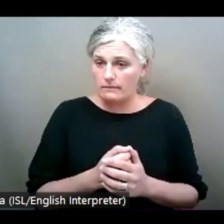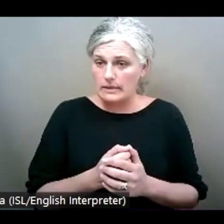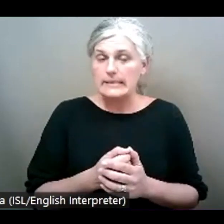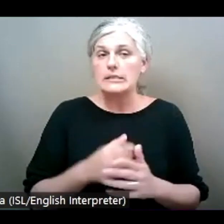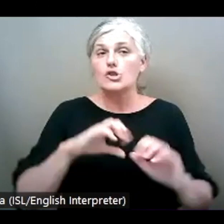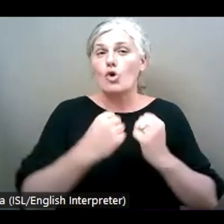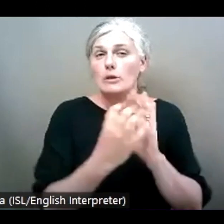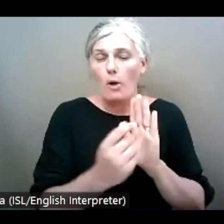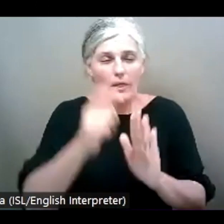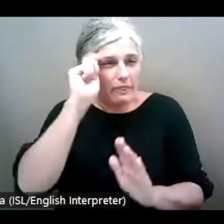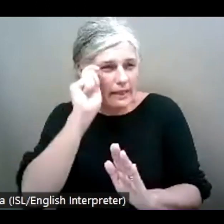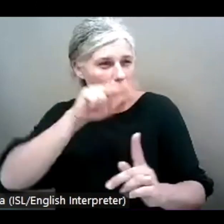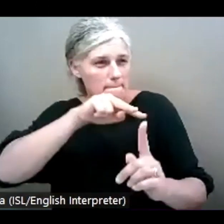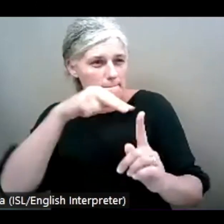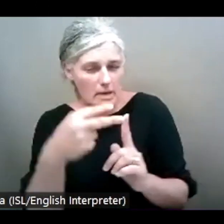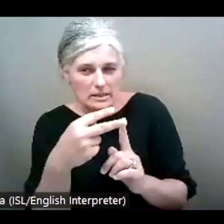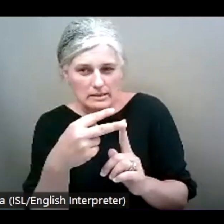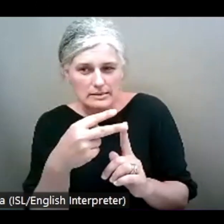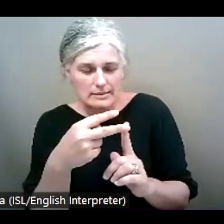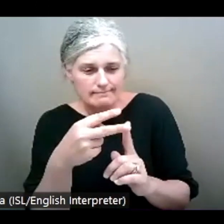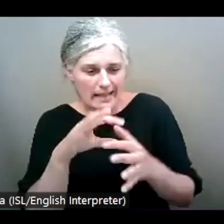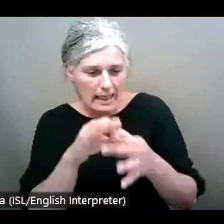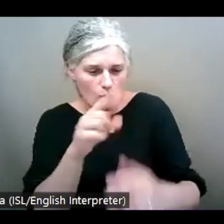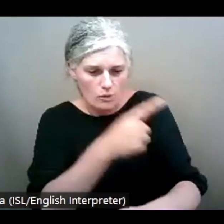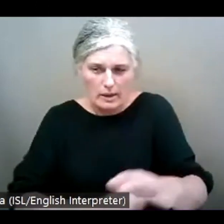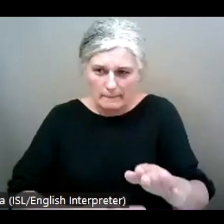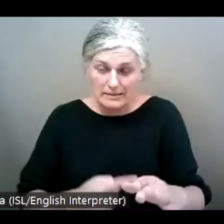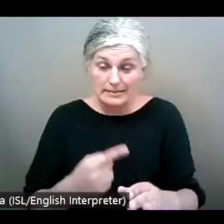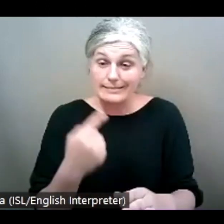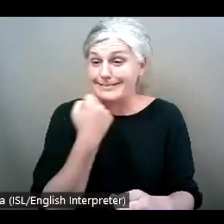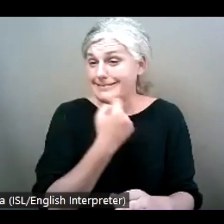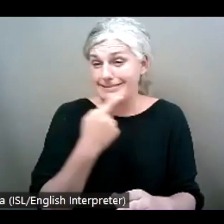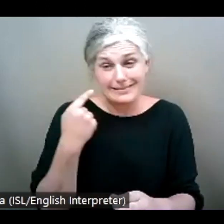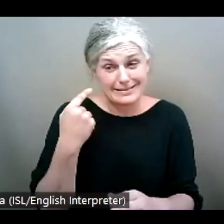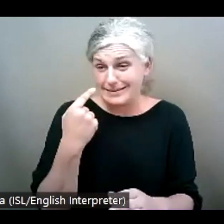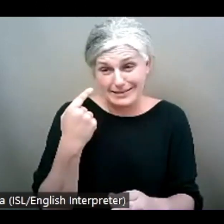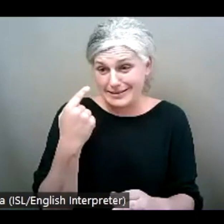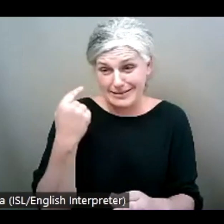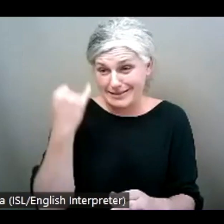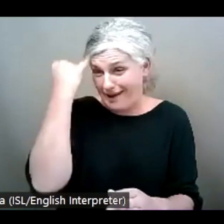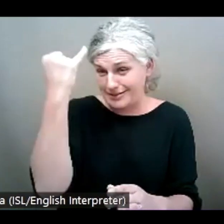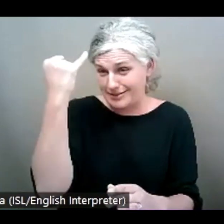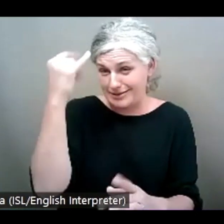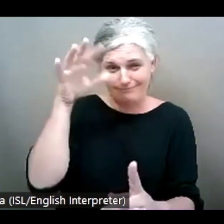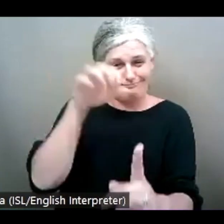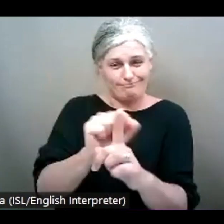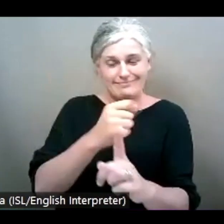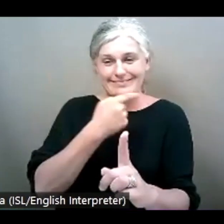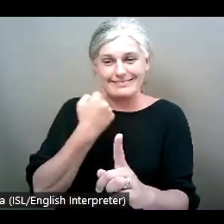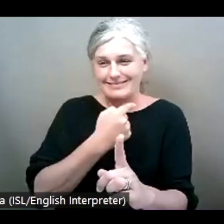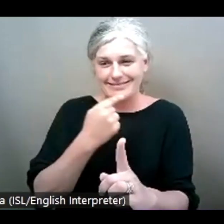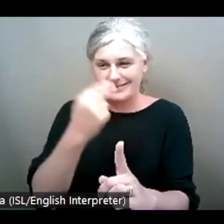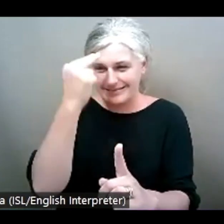the social model of disability is a very easy concept to understand. It basically